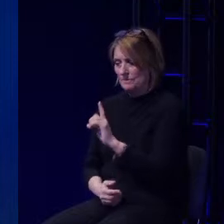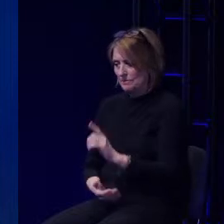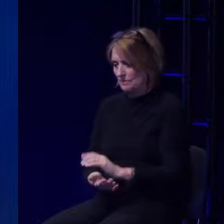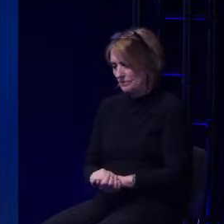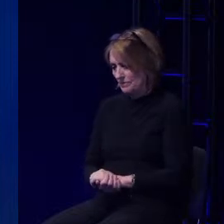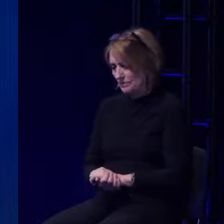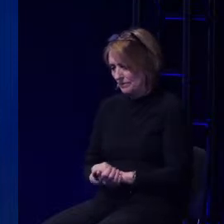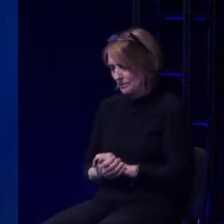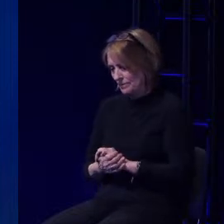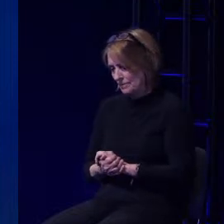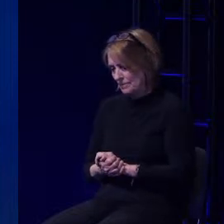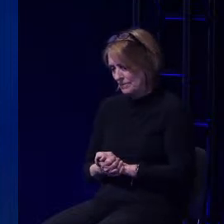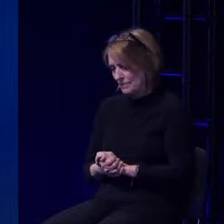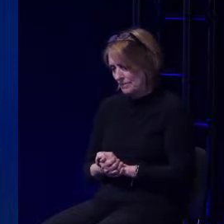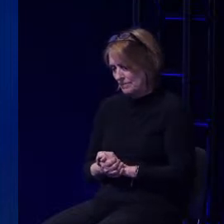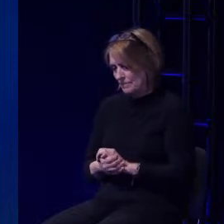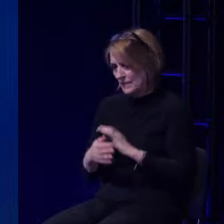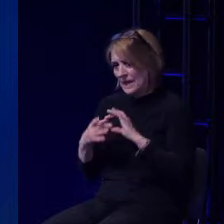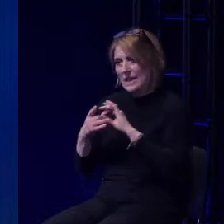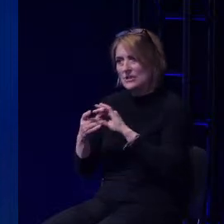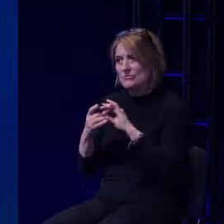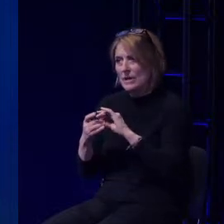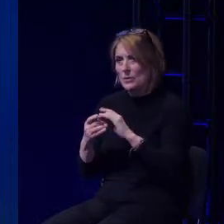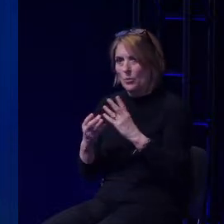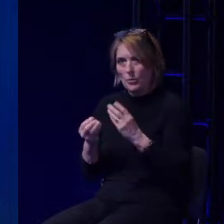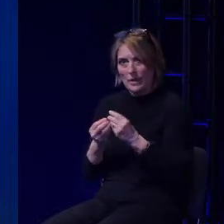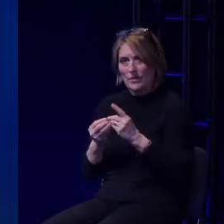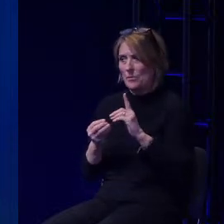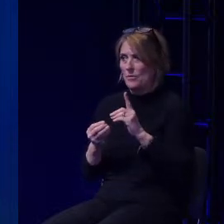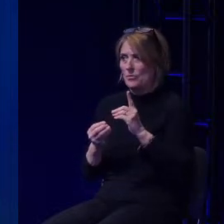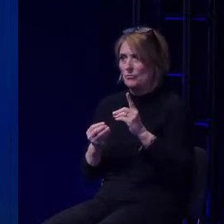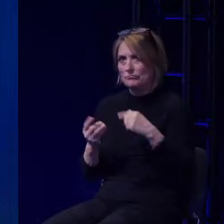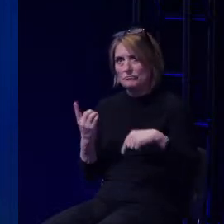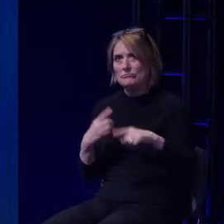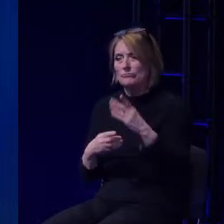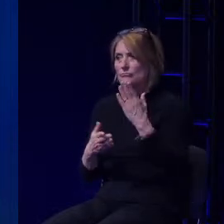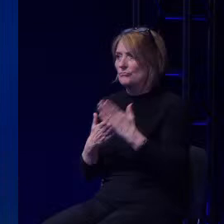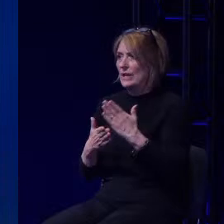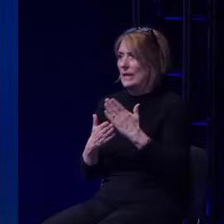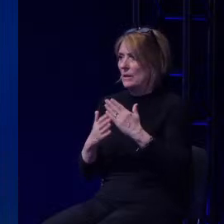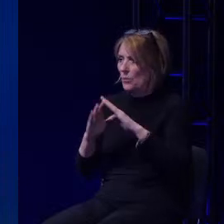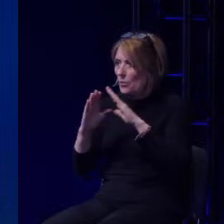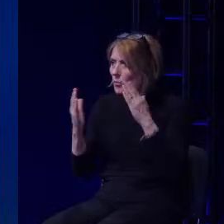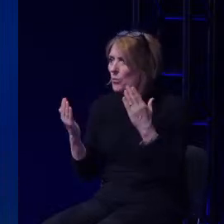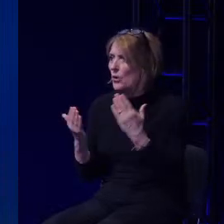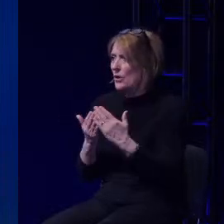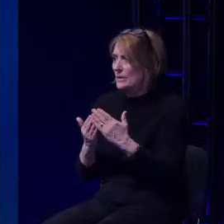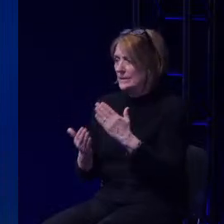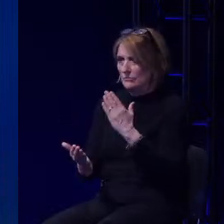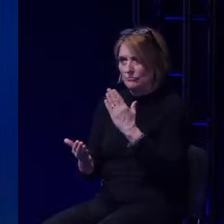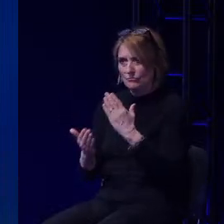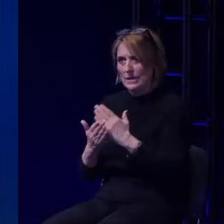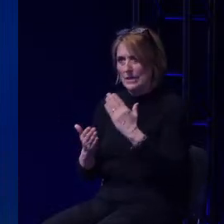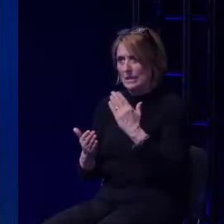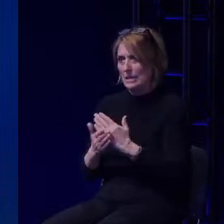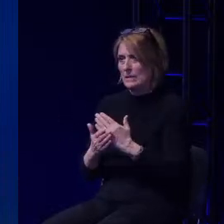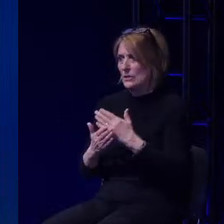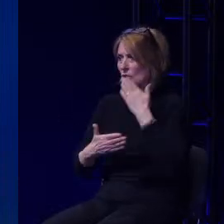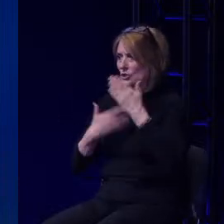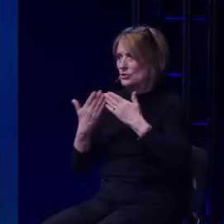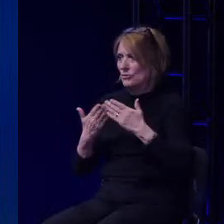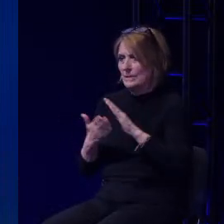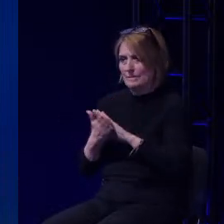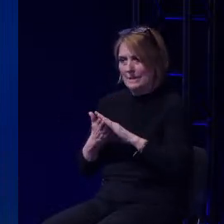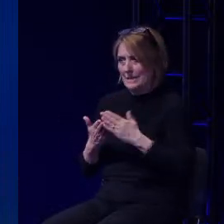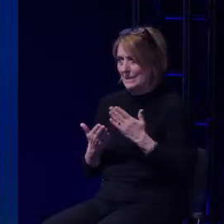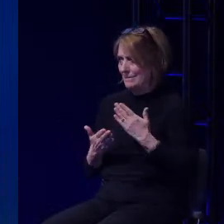the interaction that you have with the real world and with real stories is so immediate. And,